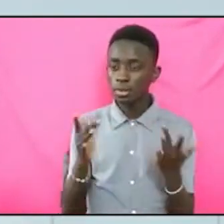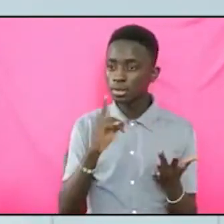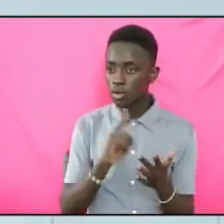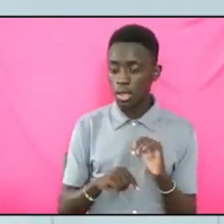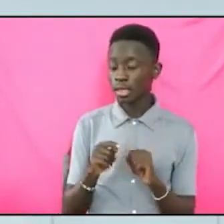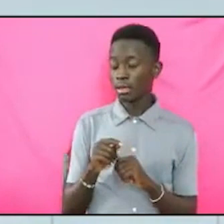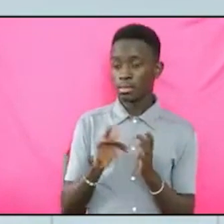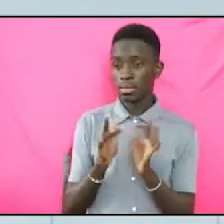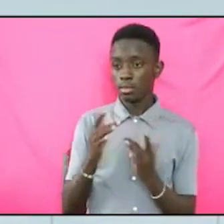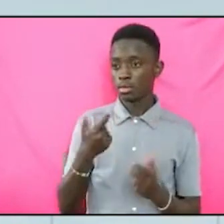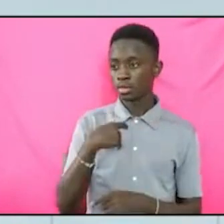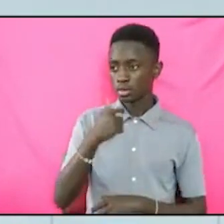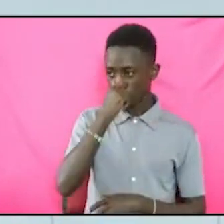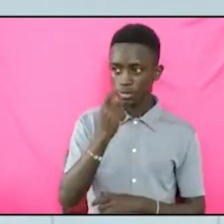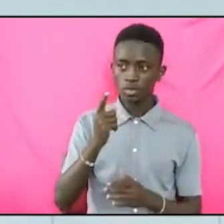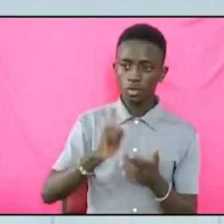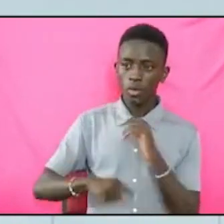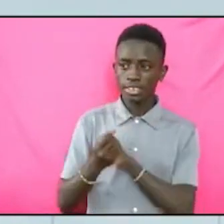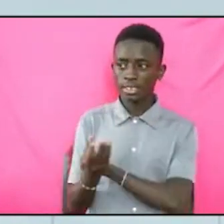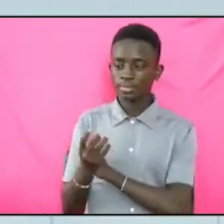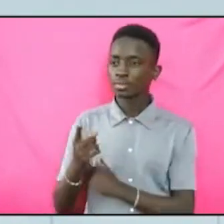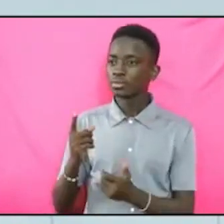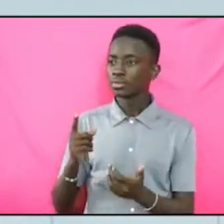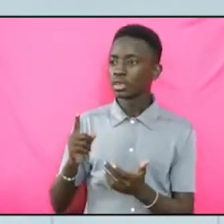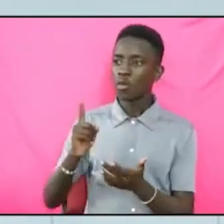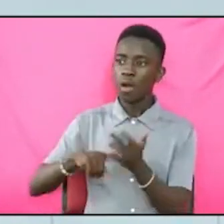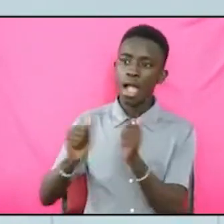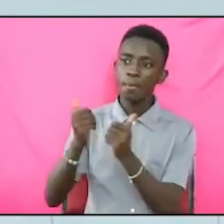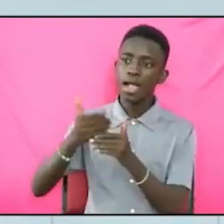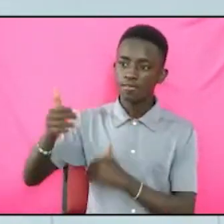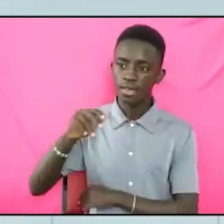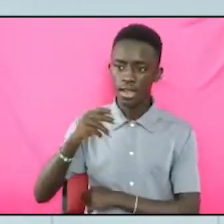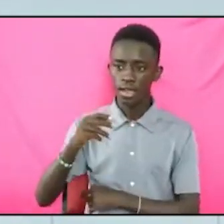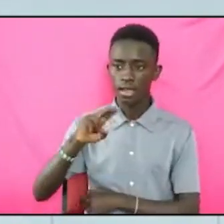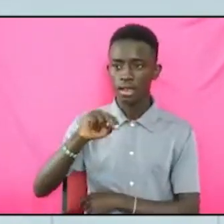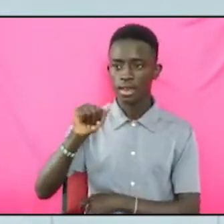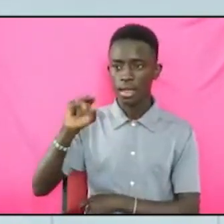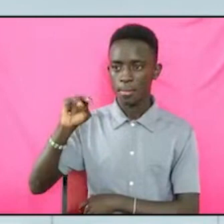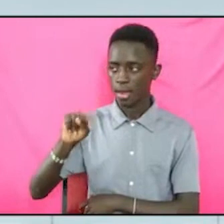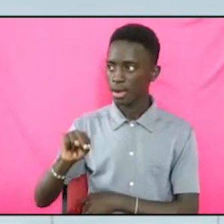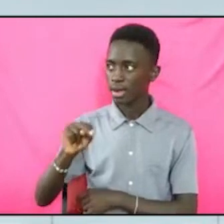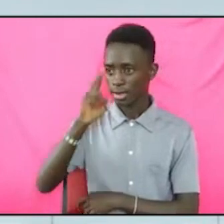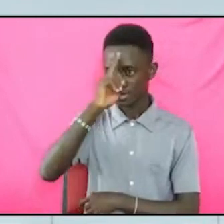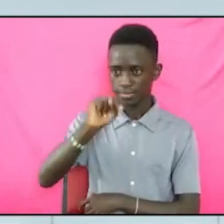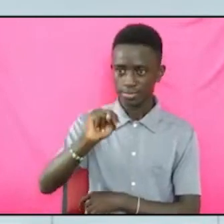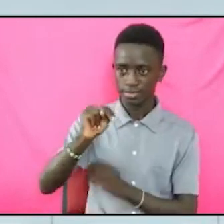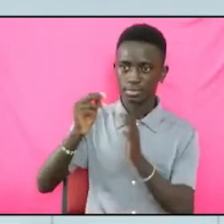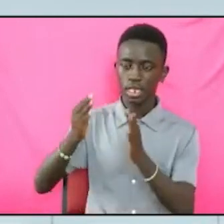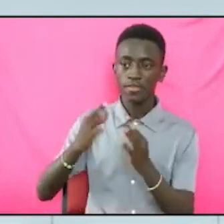what happened after Naaman came back and was healed. Would that girl still be a slave girl in that family?